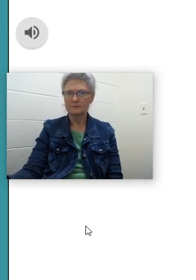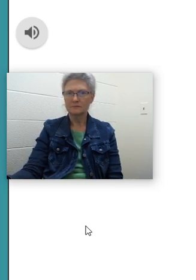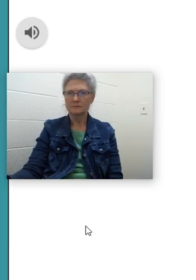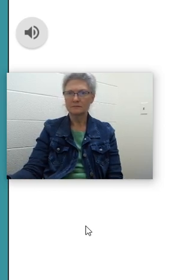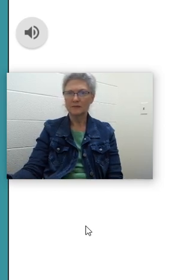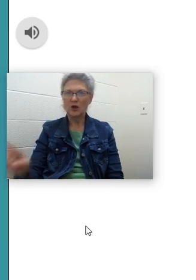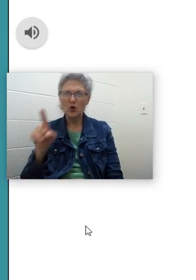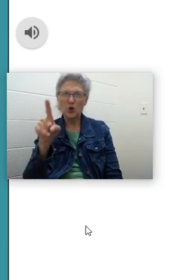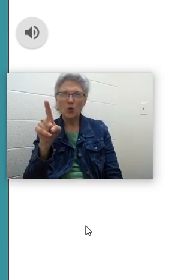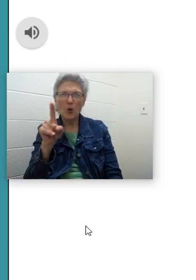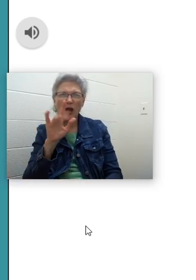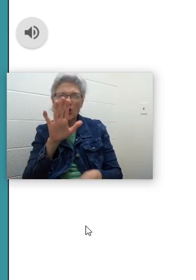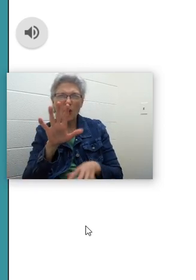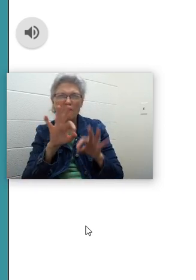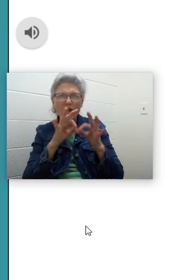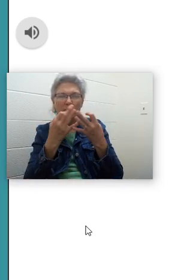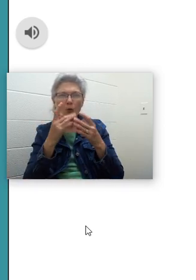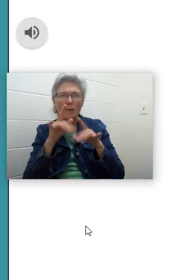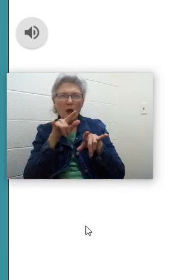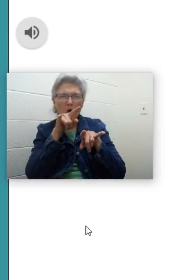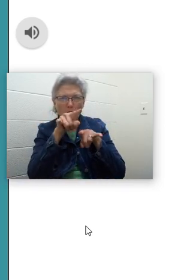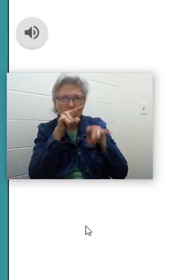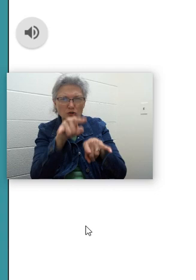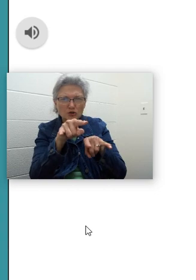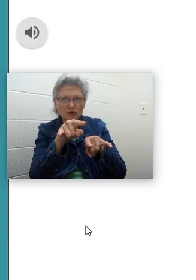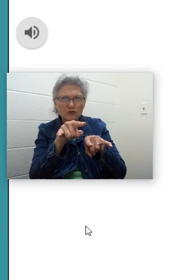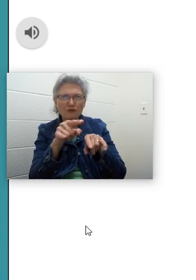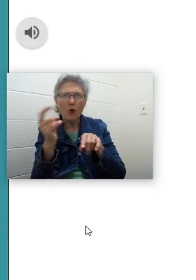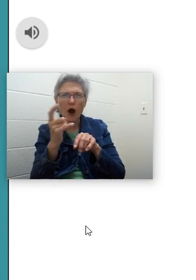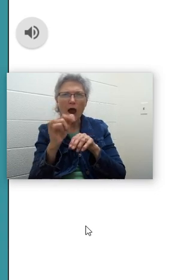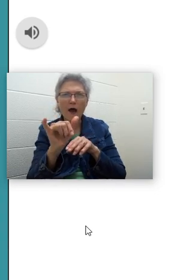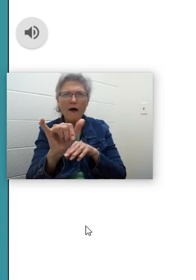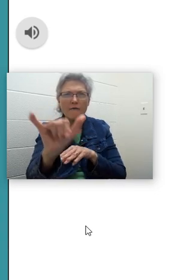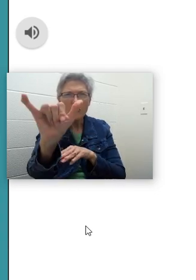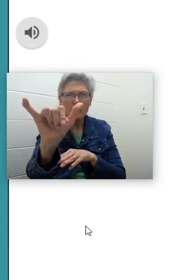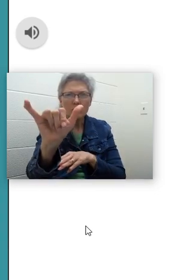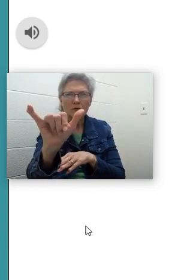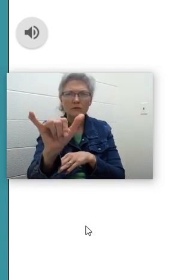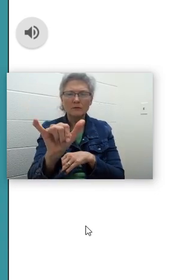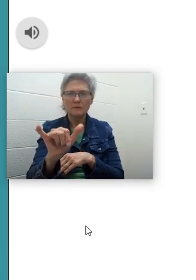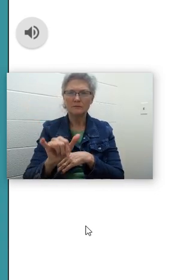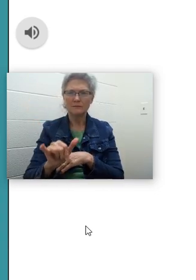You and your family will be cursed for always and eternity.